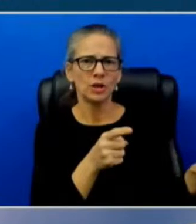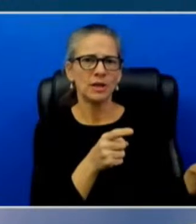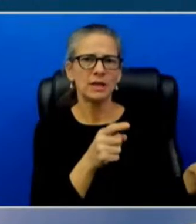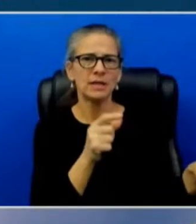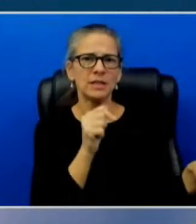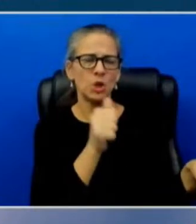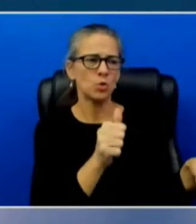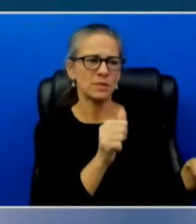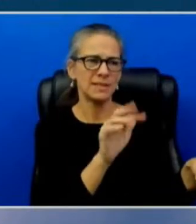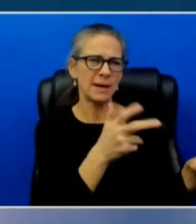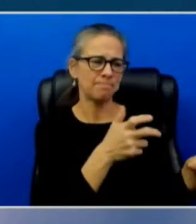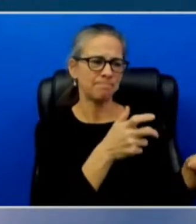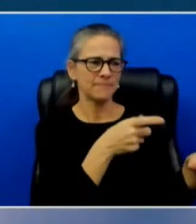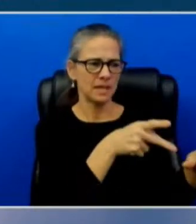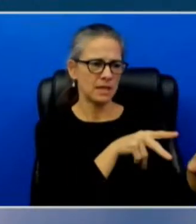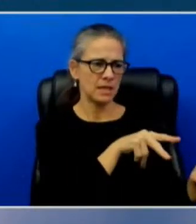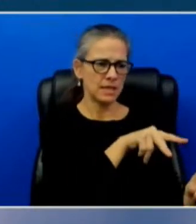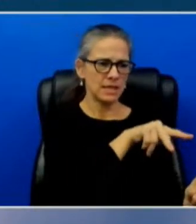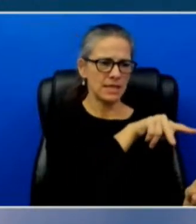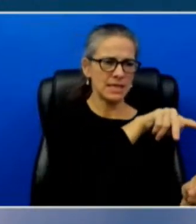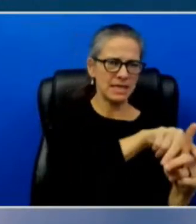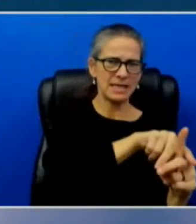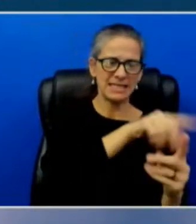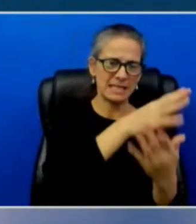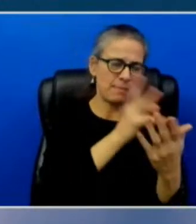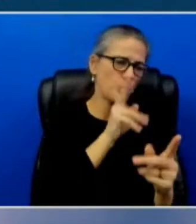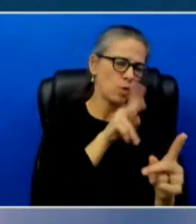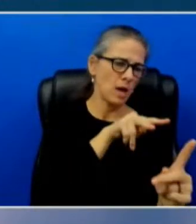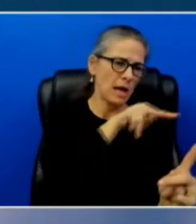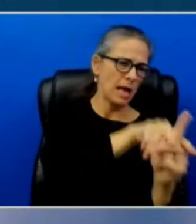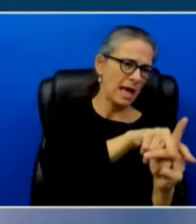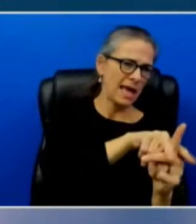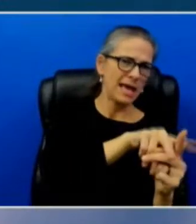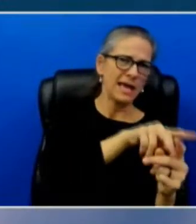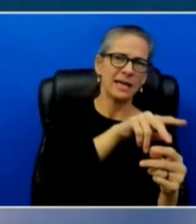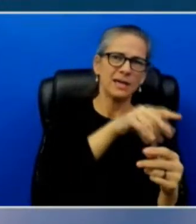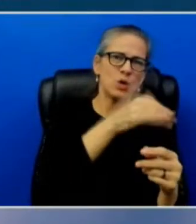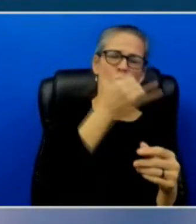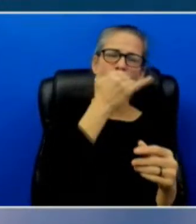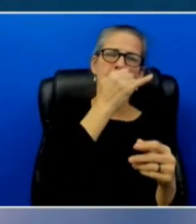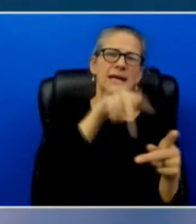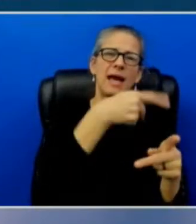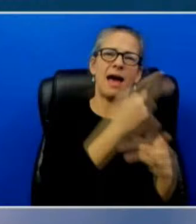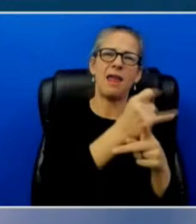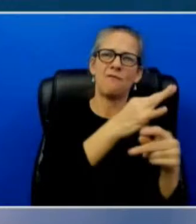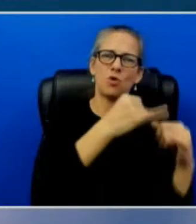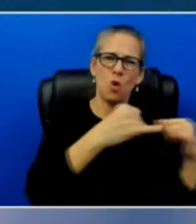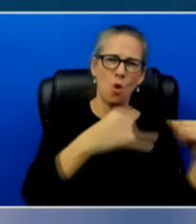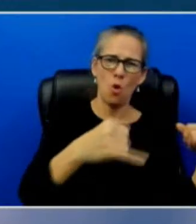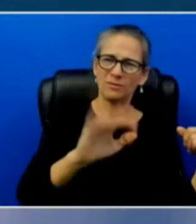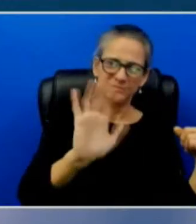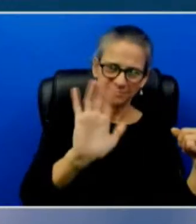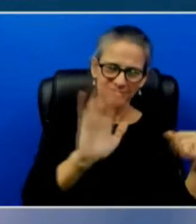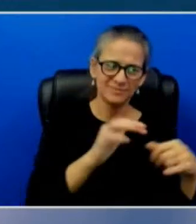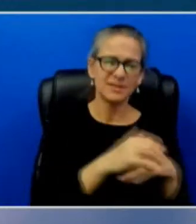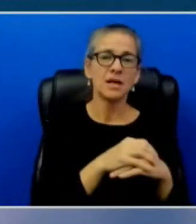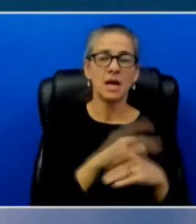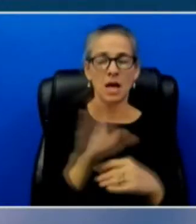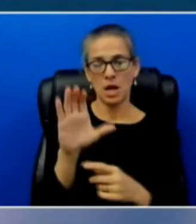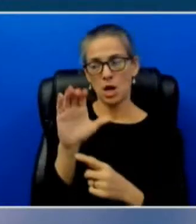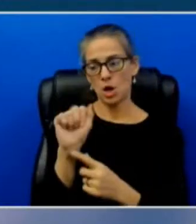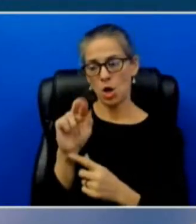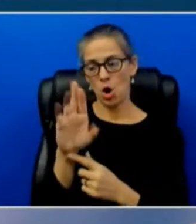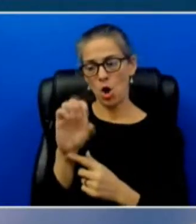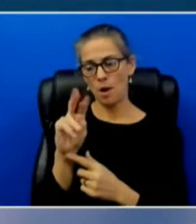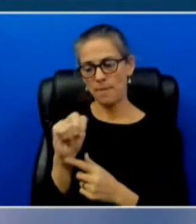to run a generator. Some people will try that. Make sure you're using the right extension cord and running a carbon monoxide detector in your home if you're